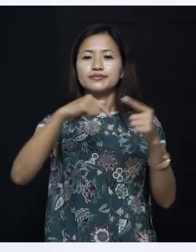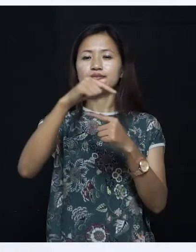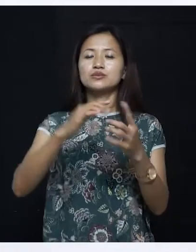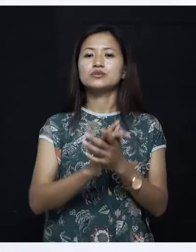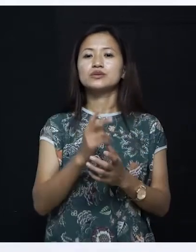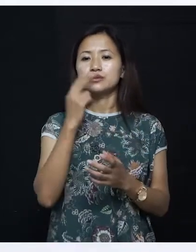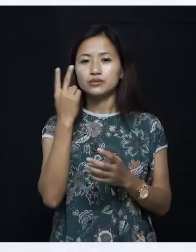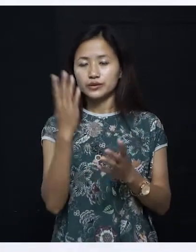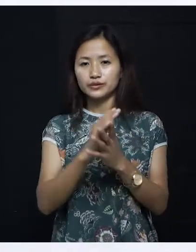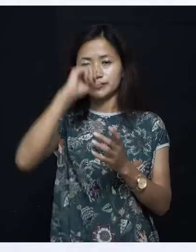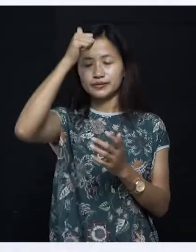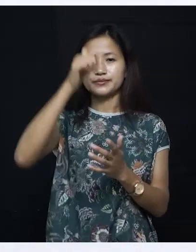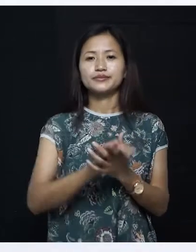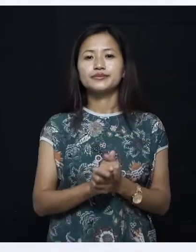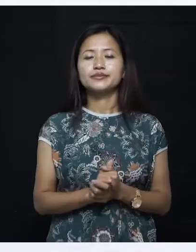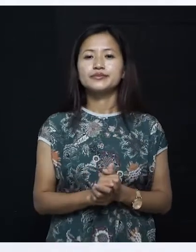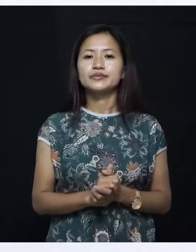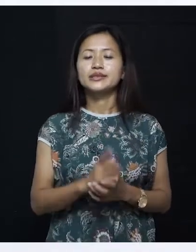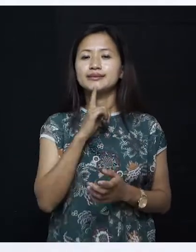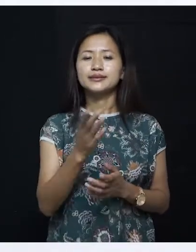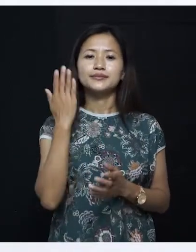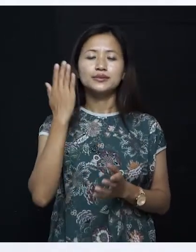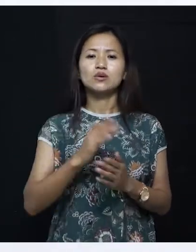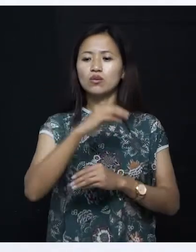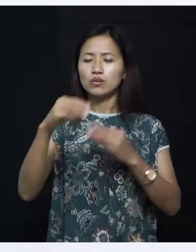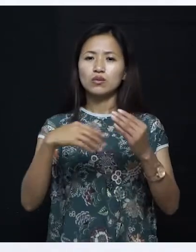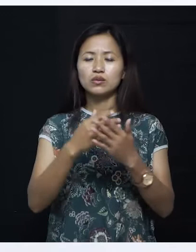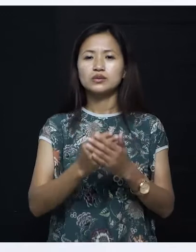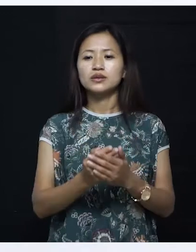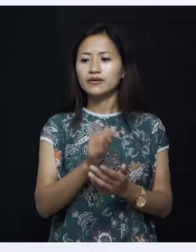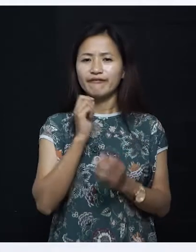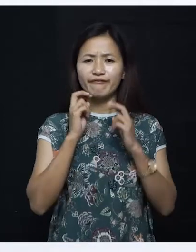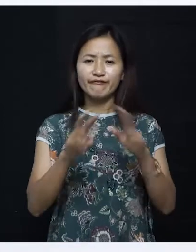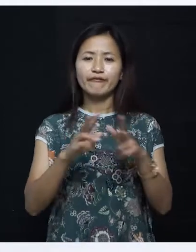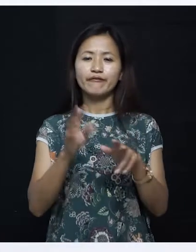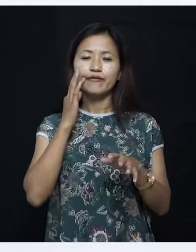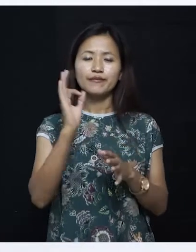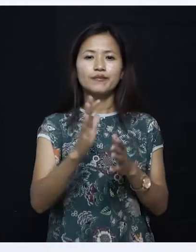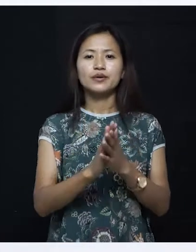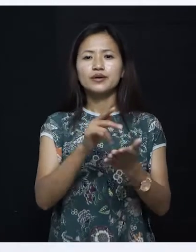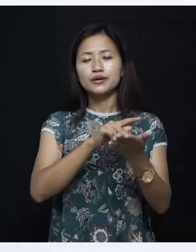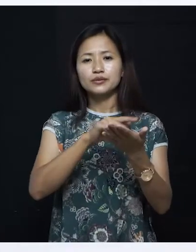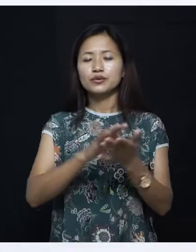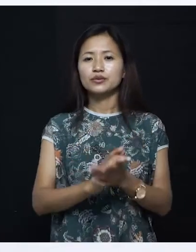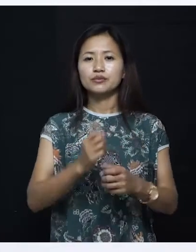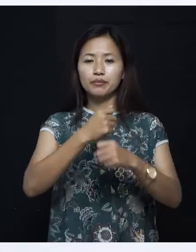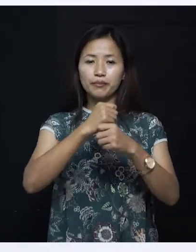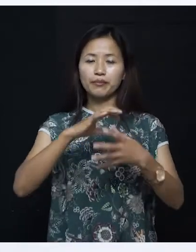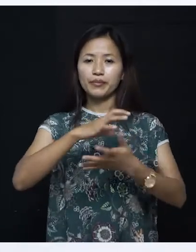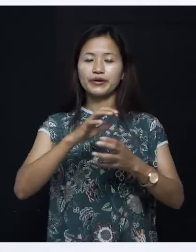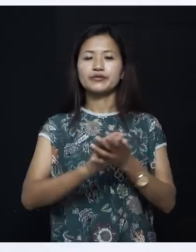in India. And as I've said before, all these are very, very important, because all these are a part of